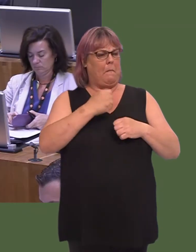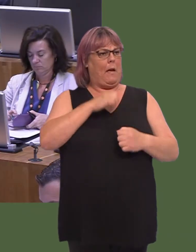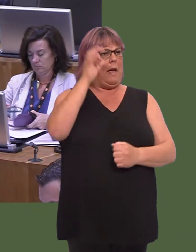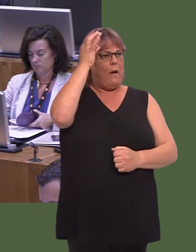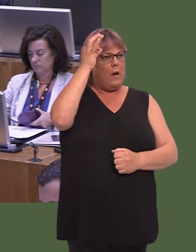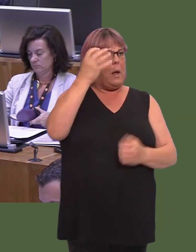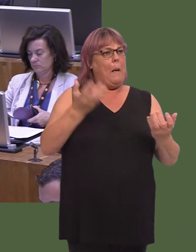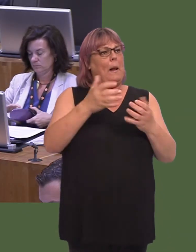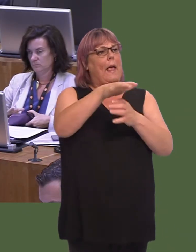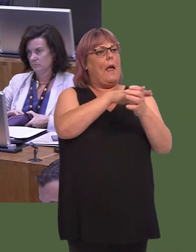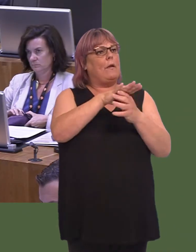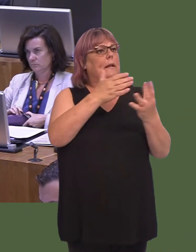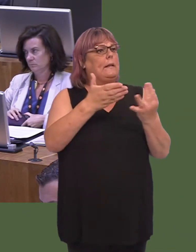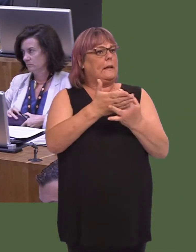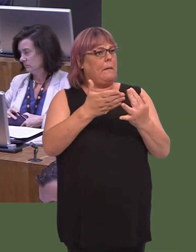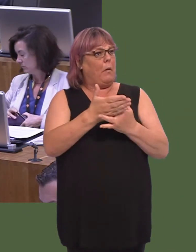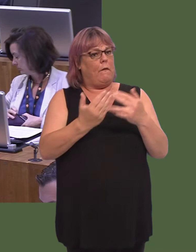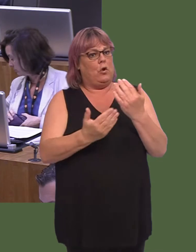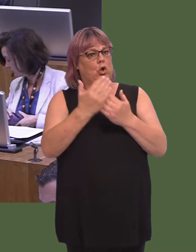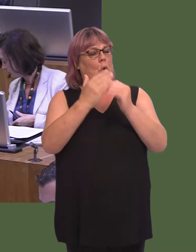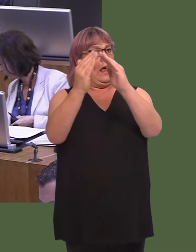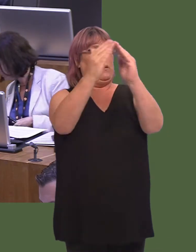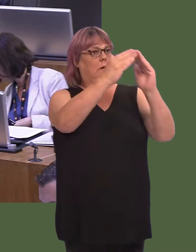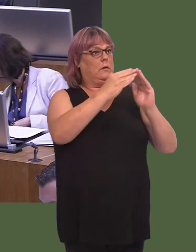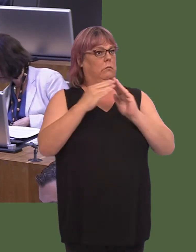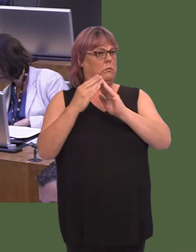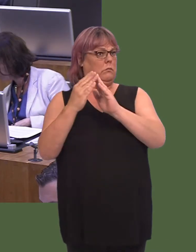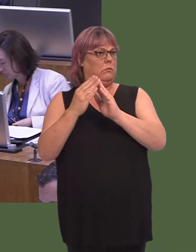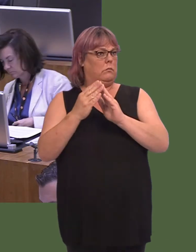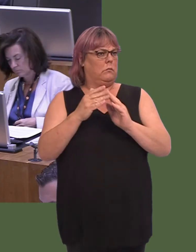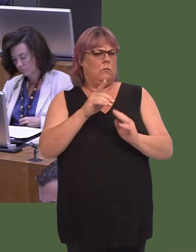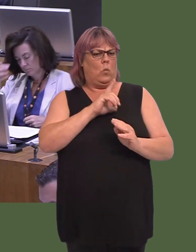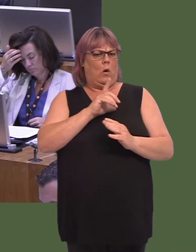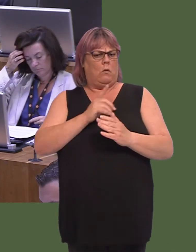in my own authority, where play areas are accessible on new housing